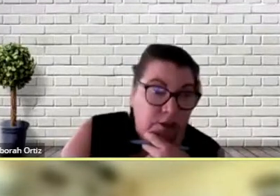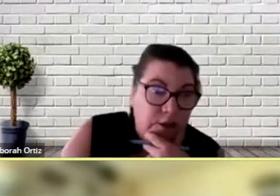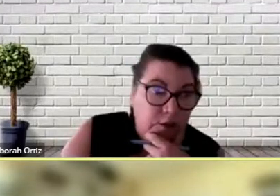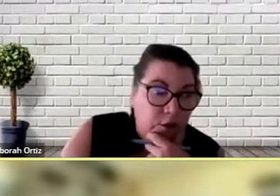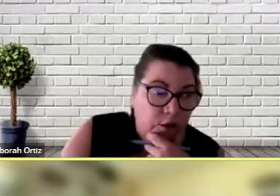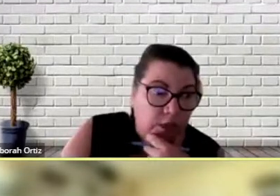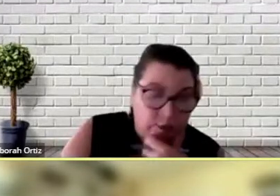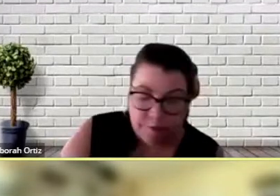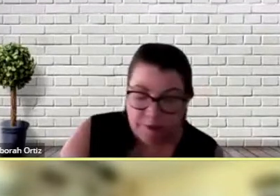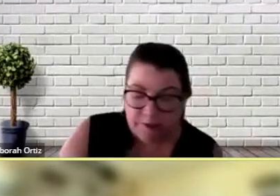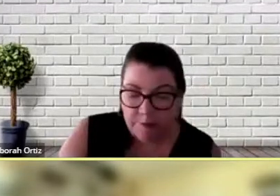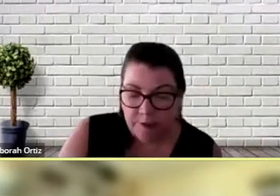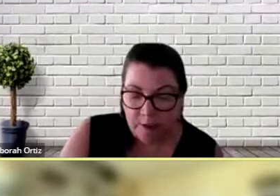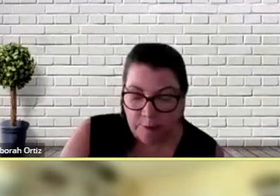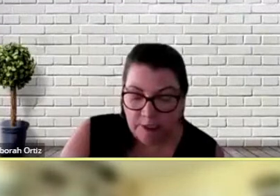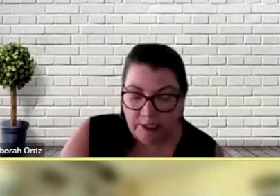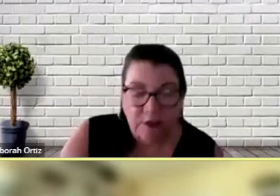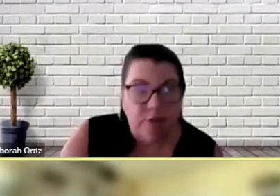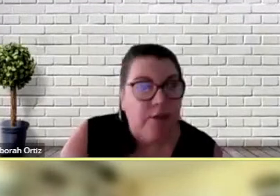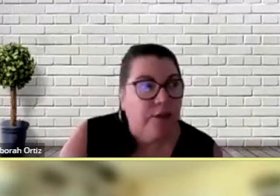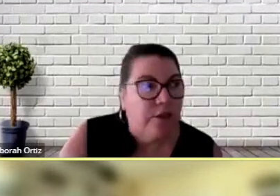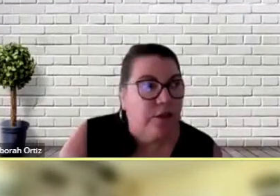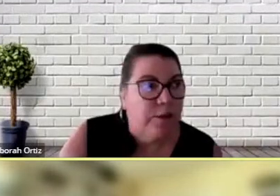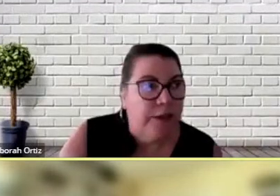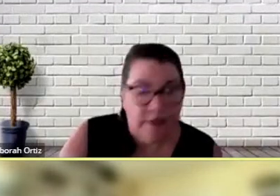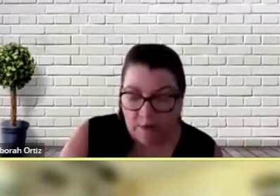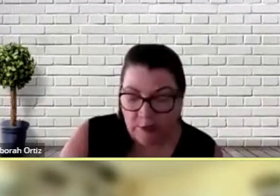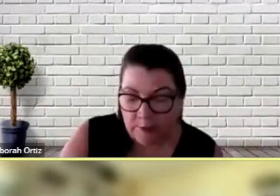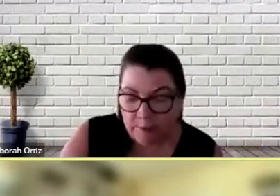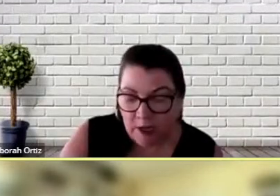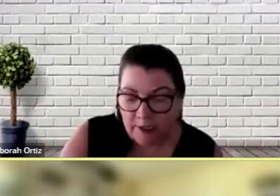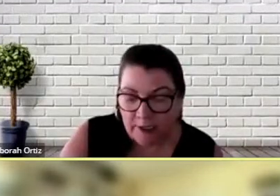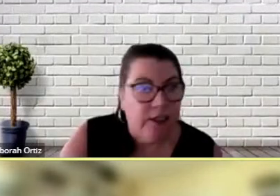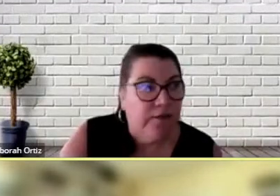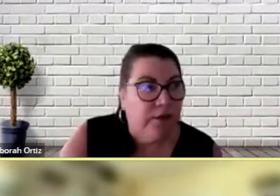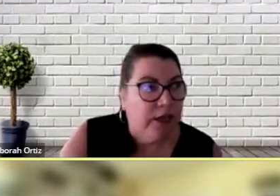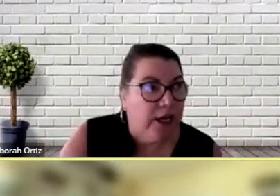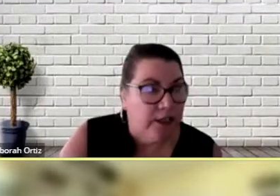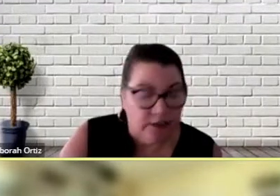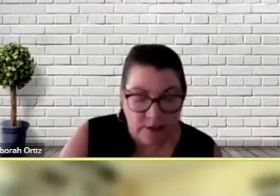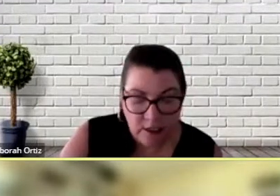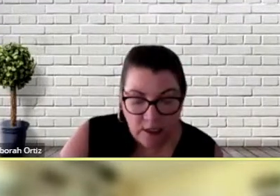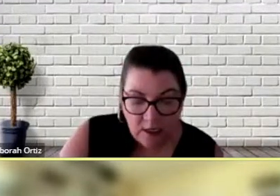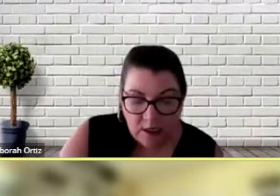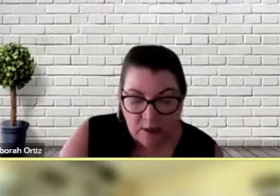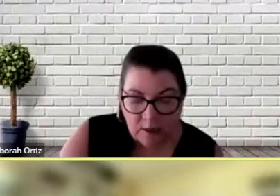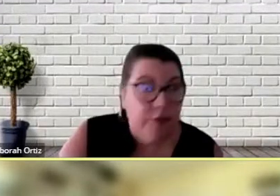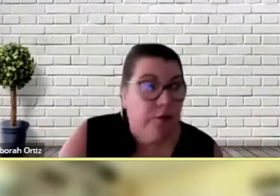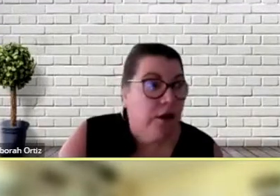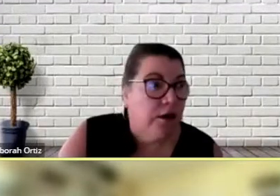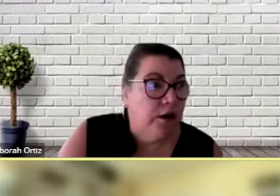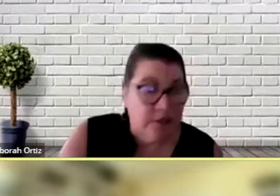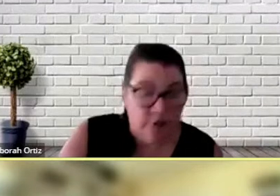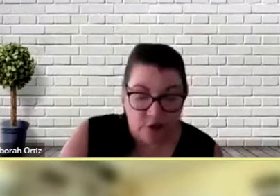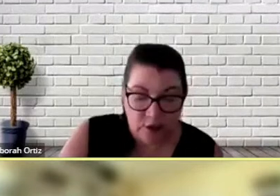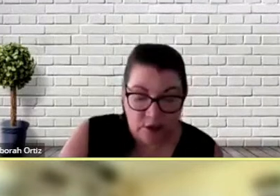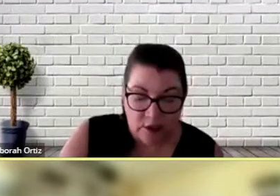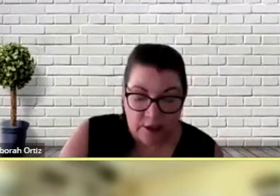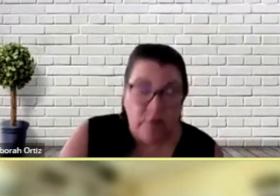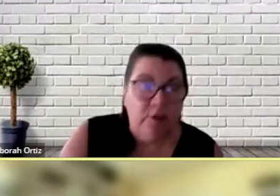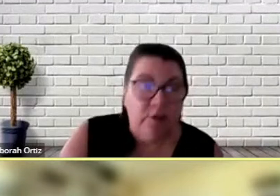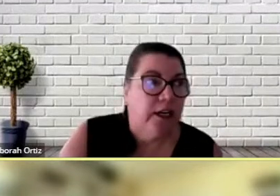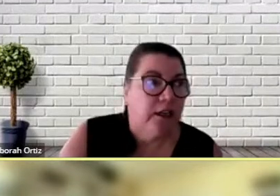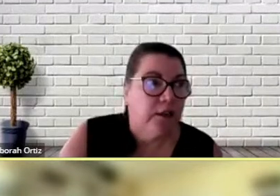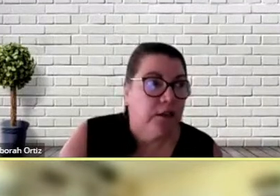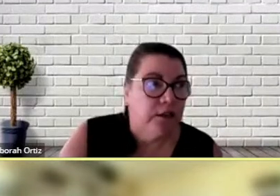But, it is our role and responsibility and obligation to be the governing body and to give the guidance to our district